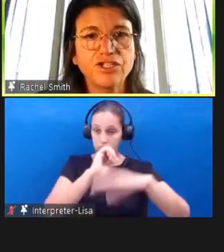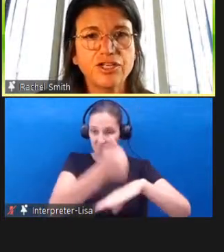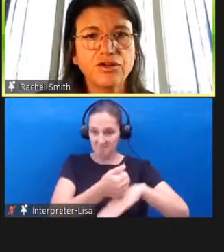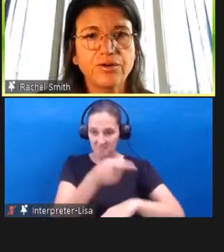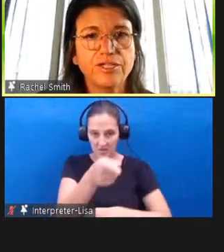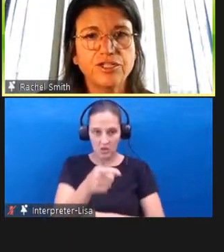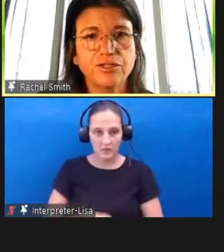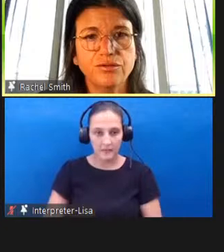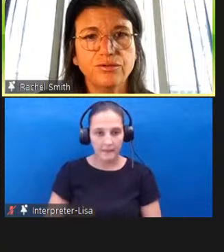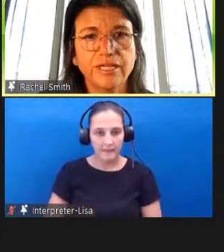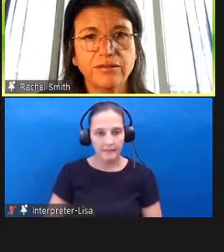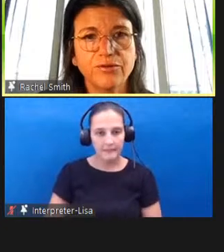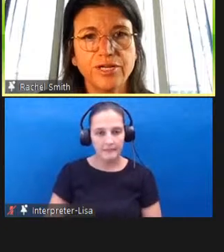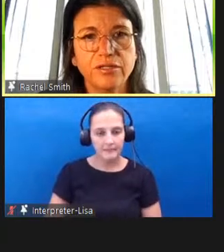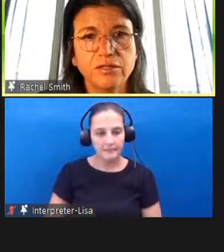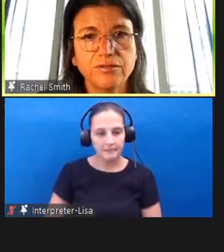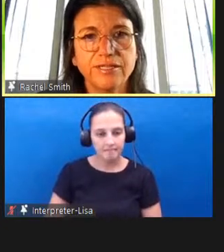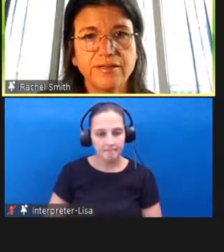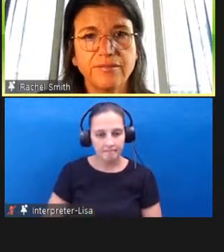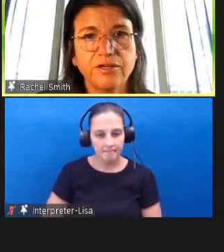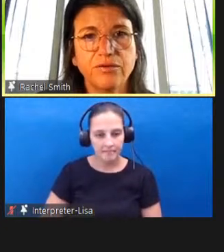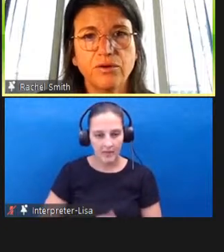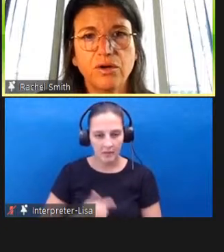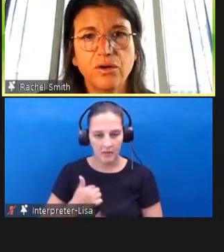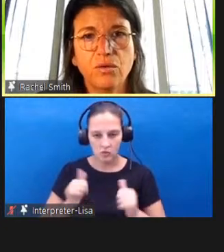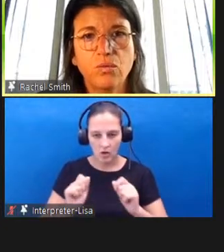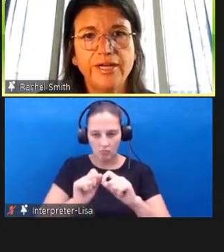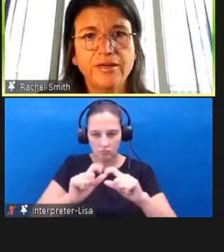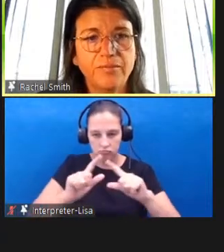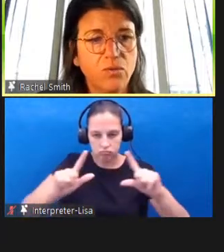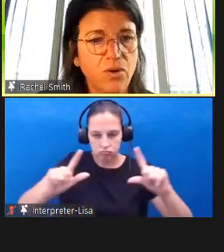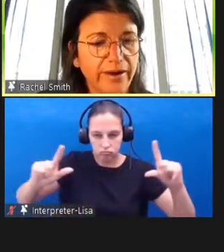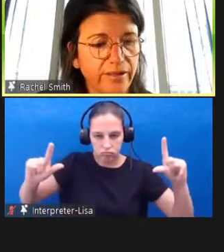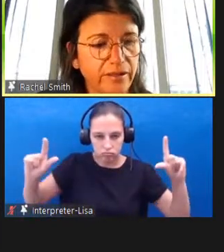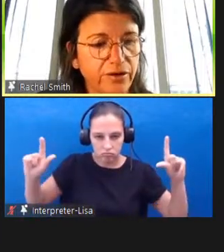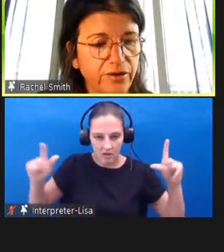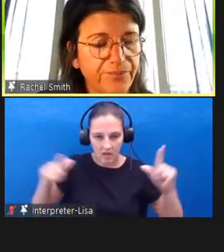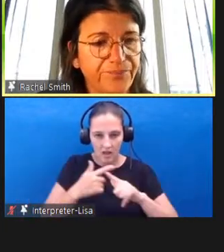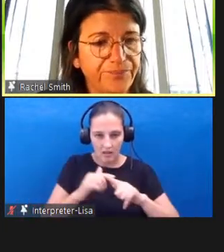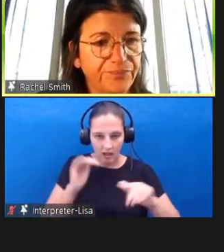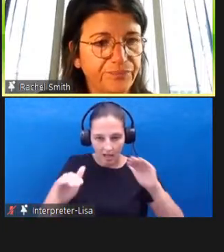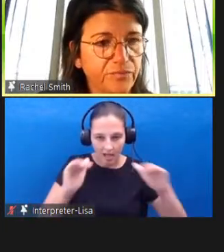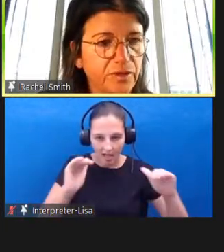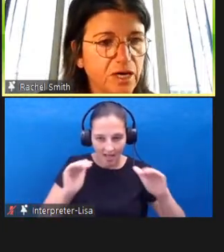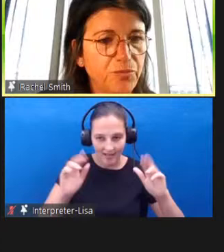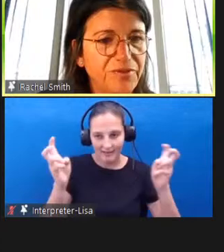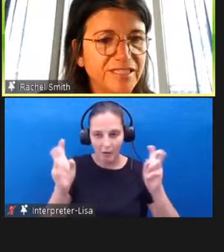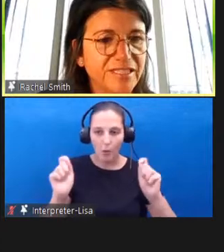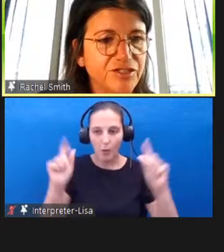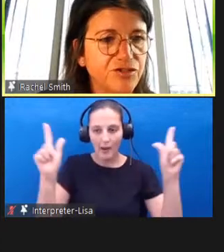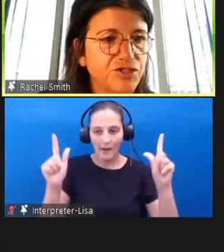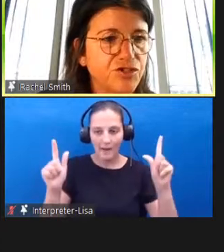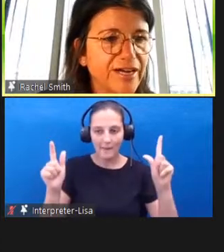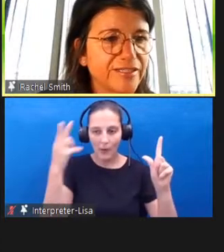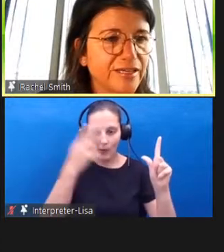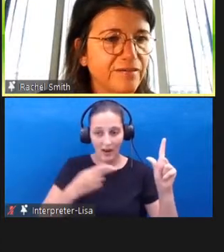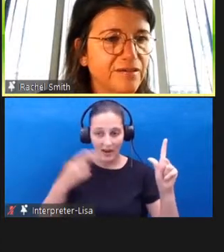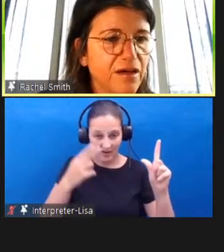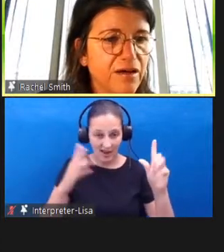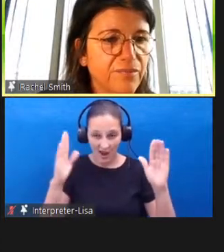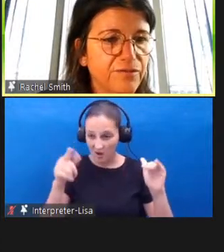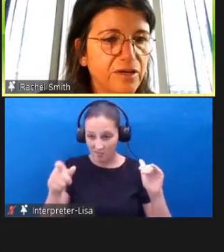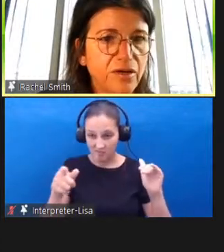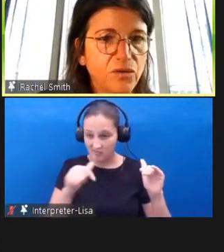and I'm actually going to get pretty close, and then I'm going to wake up Hawaii here. I hope this is not too